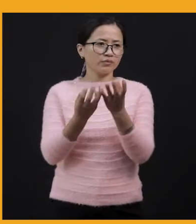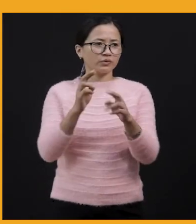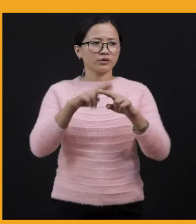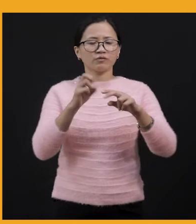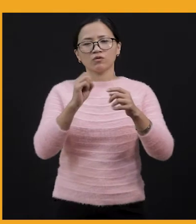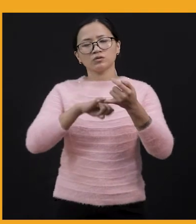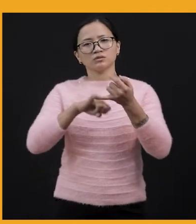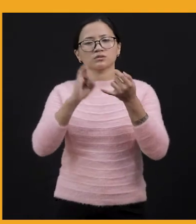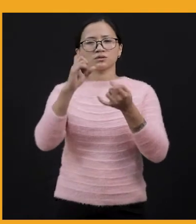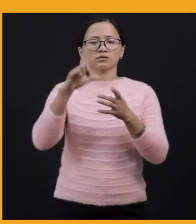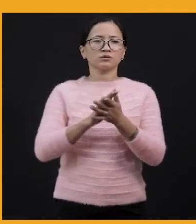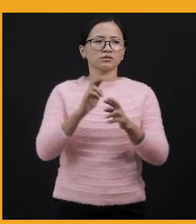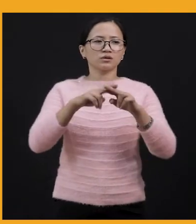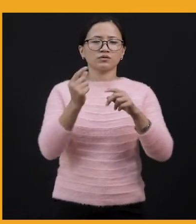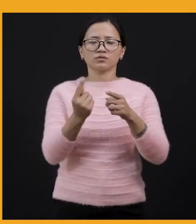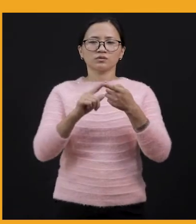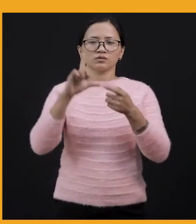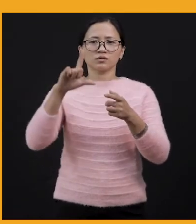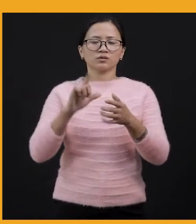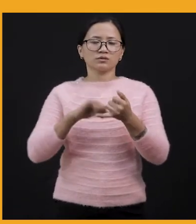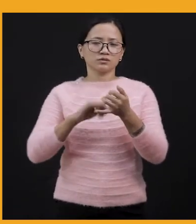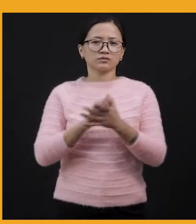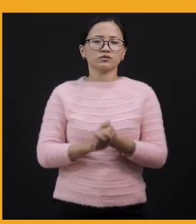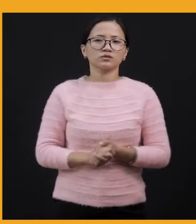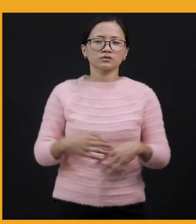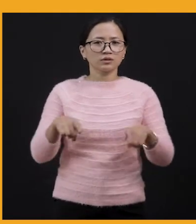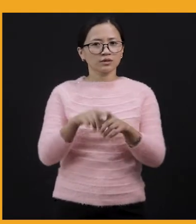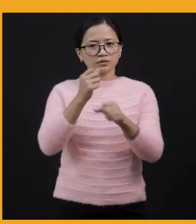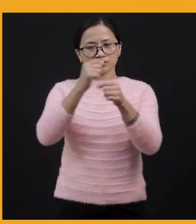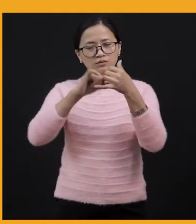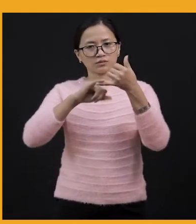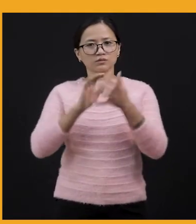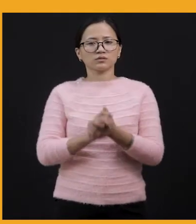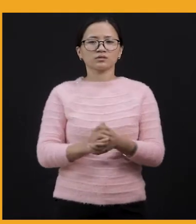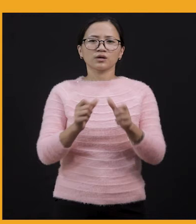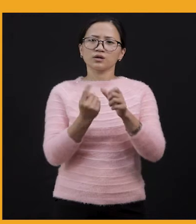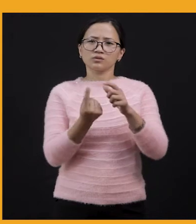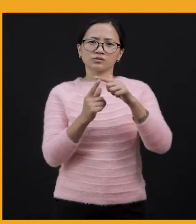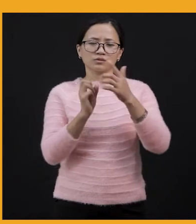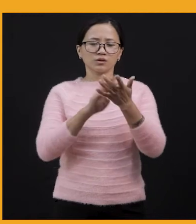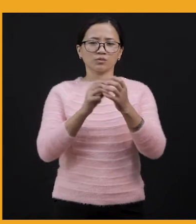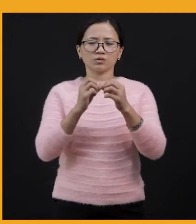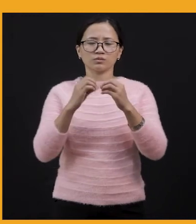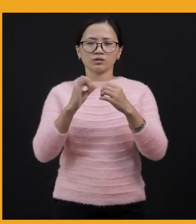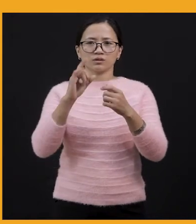fuel and also the gas from all these cars, automobiles.